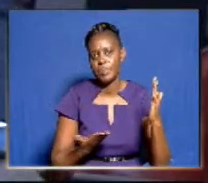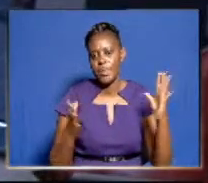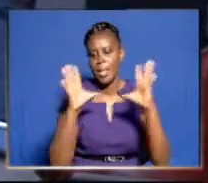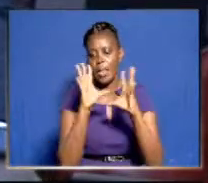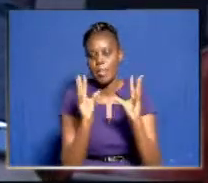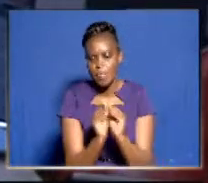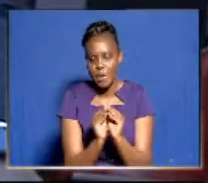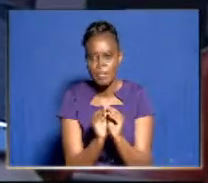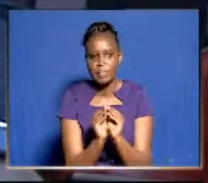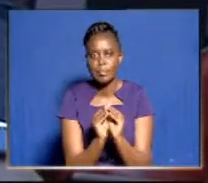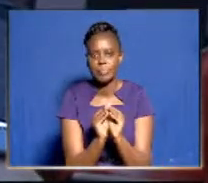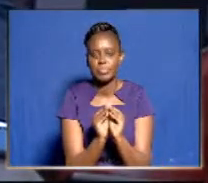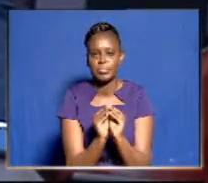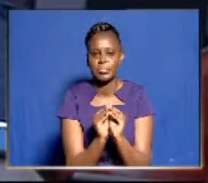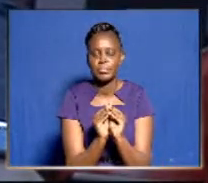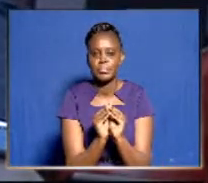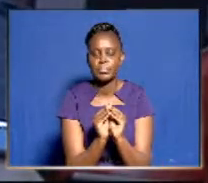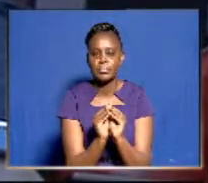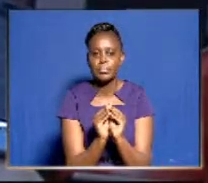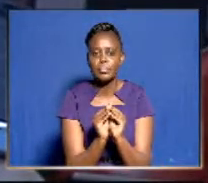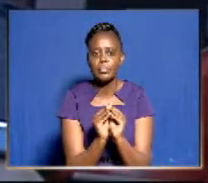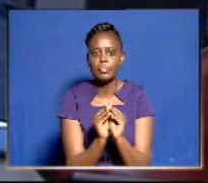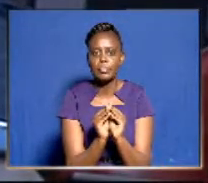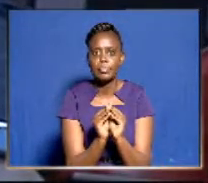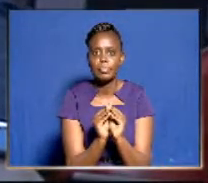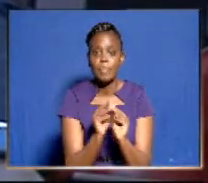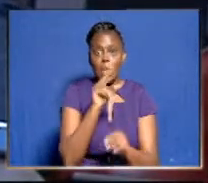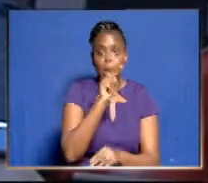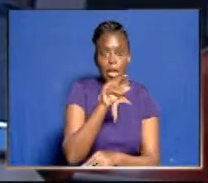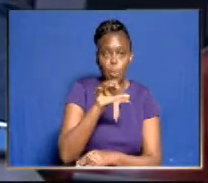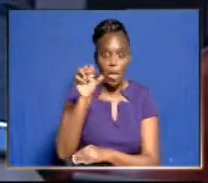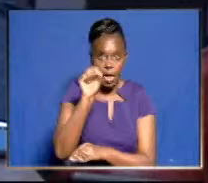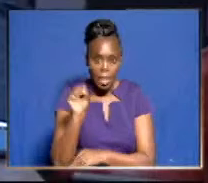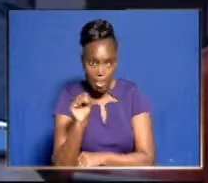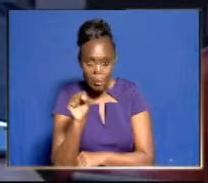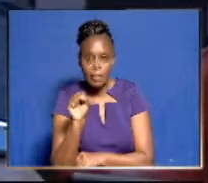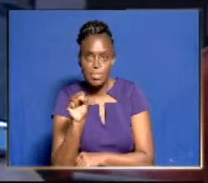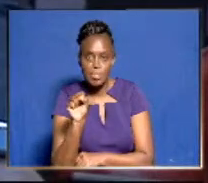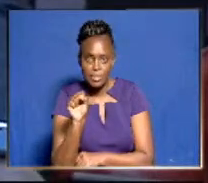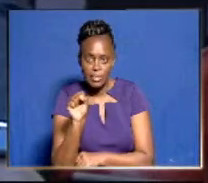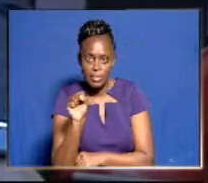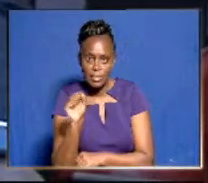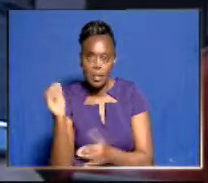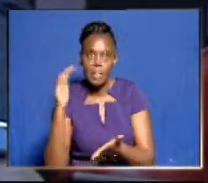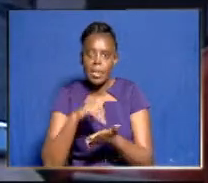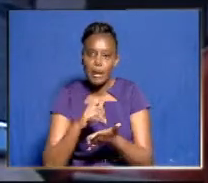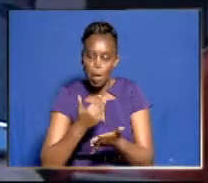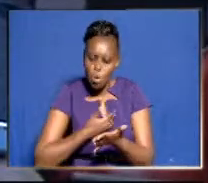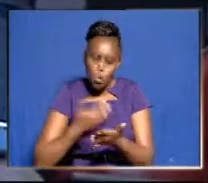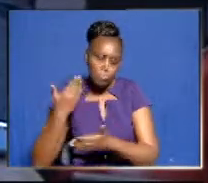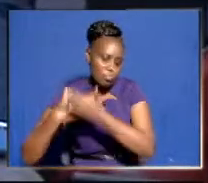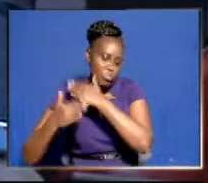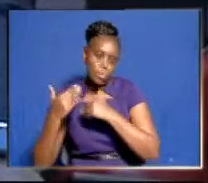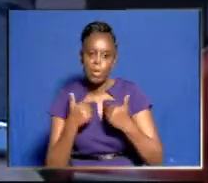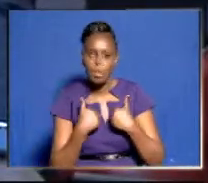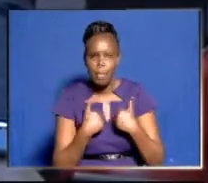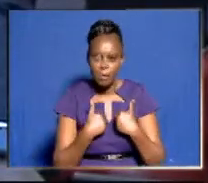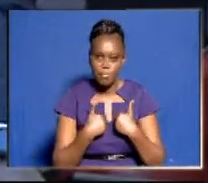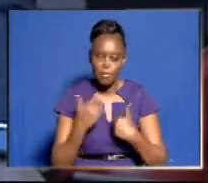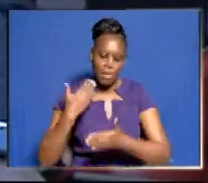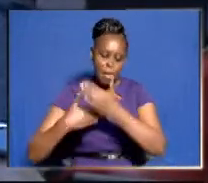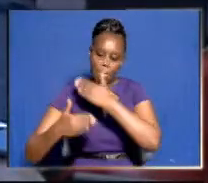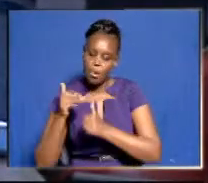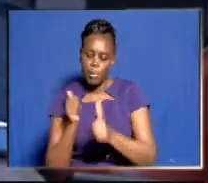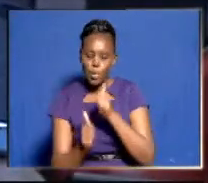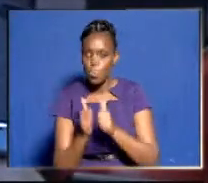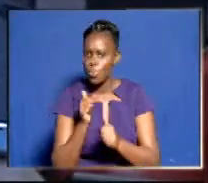budget, Honorable Speaker. The National Youth Service, again, which has its own history, a history that